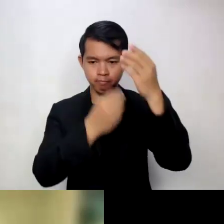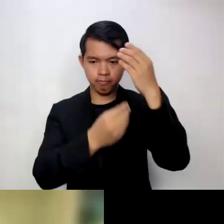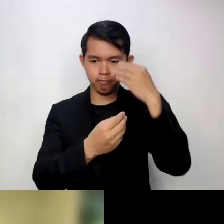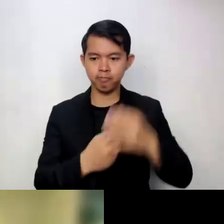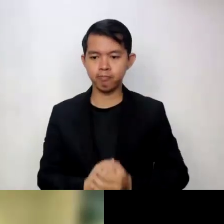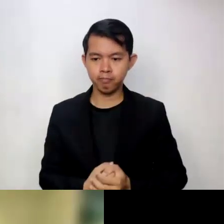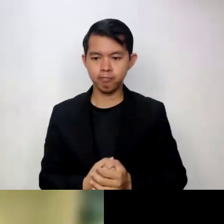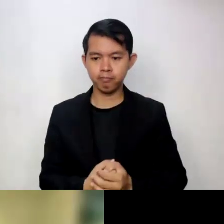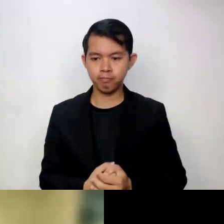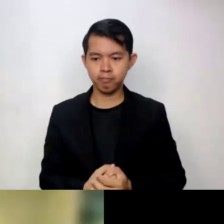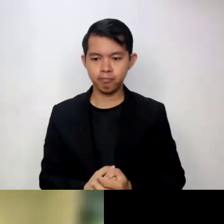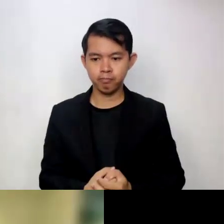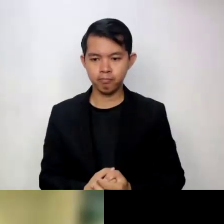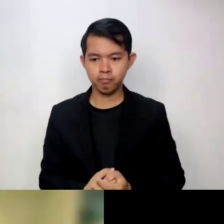production.